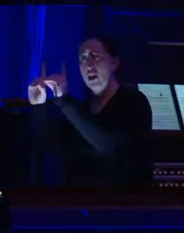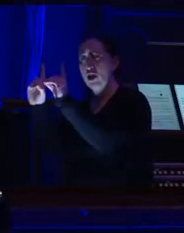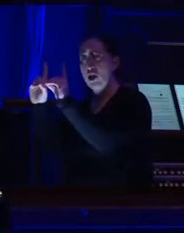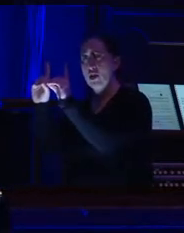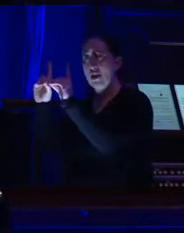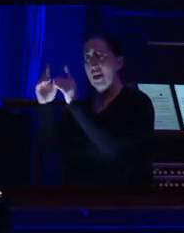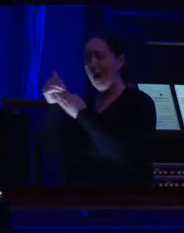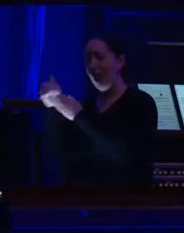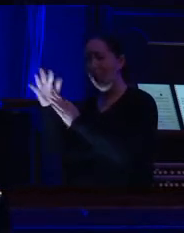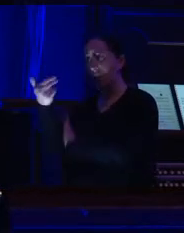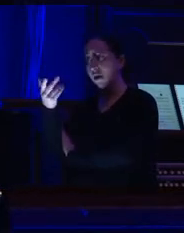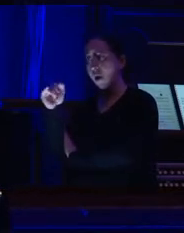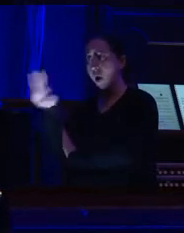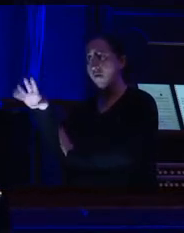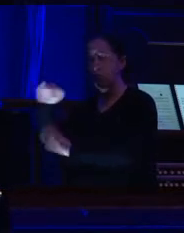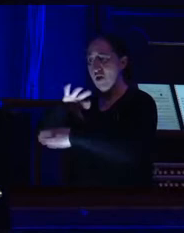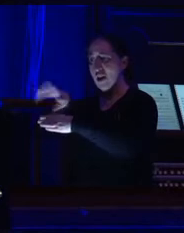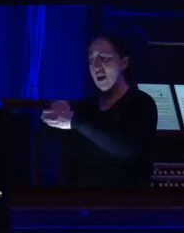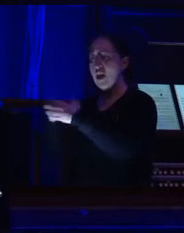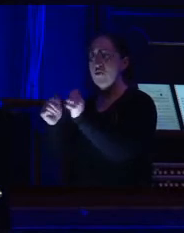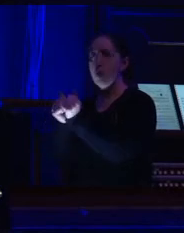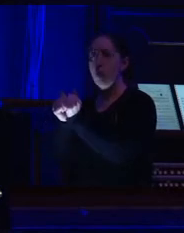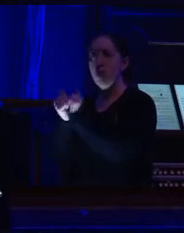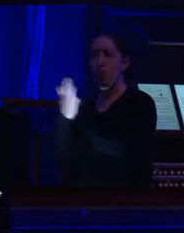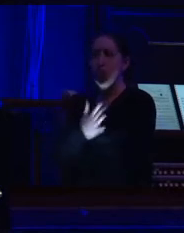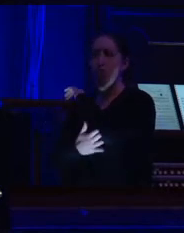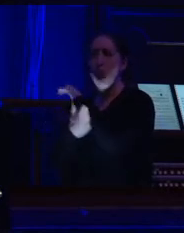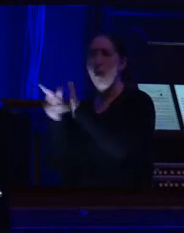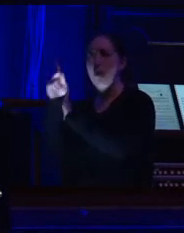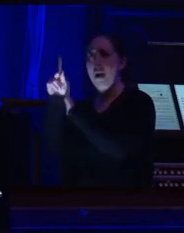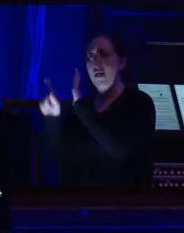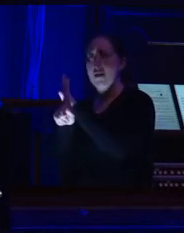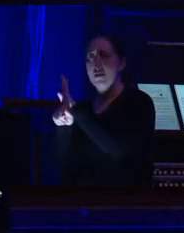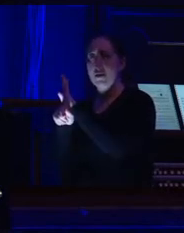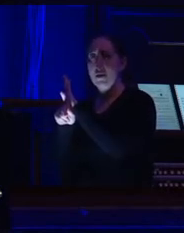hub for engagement with the foreign policy community.